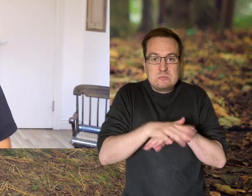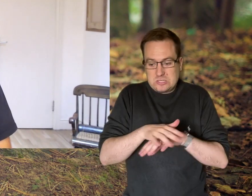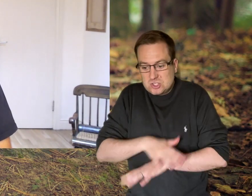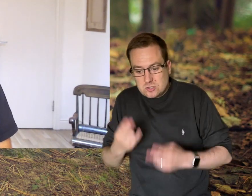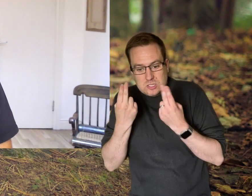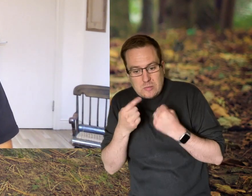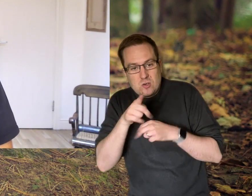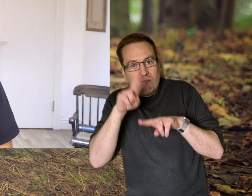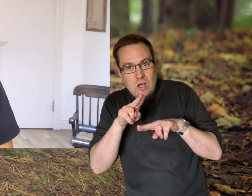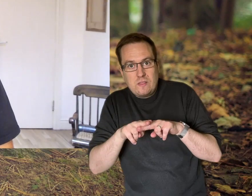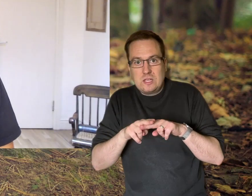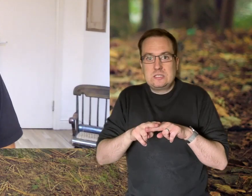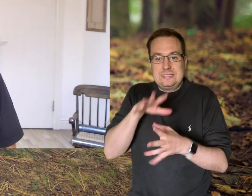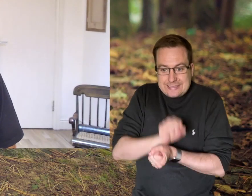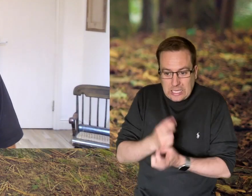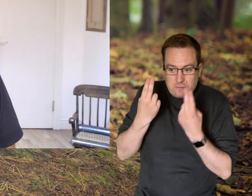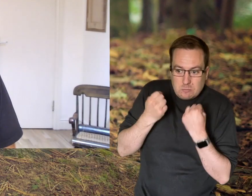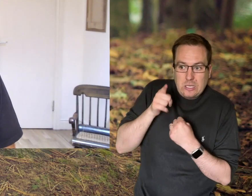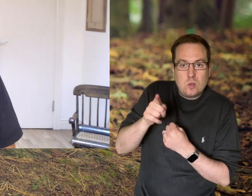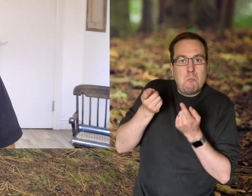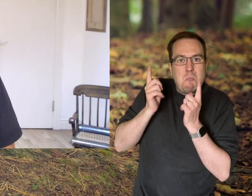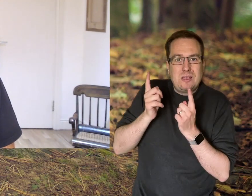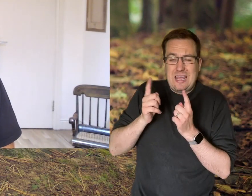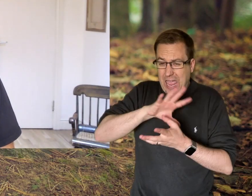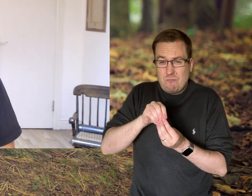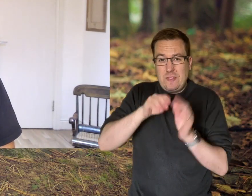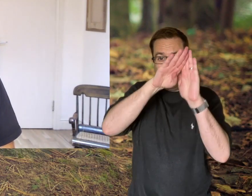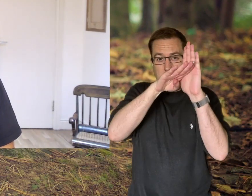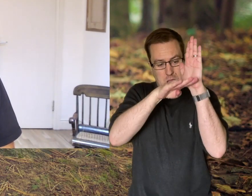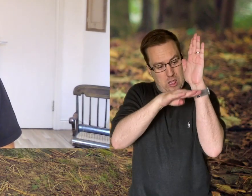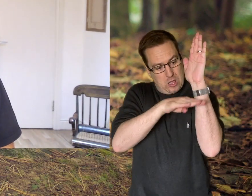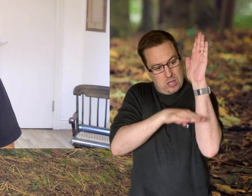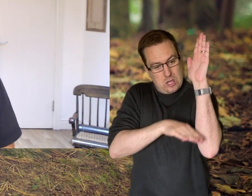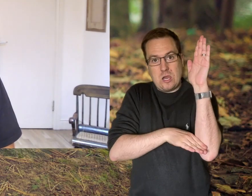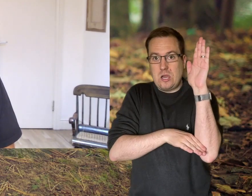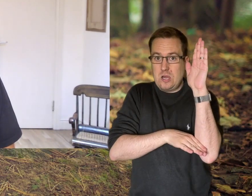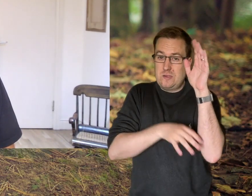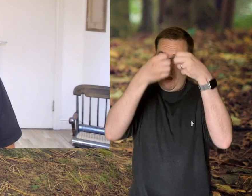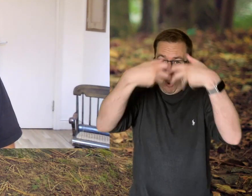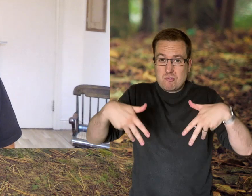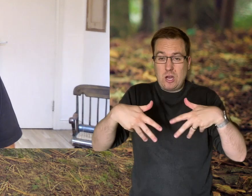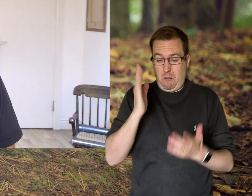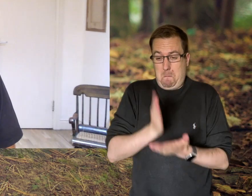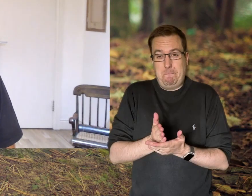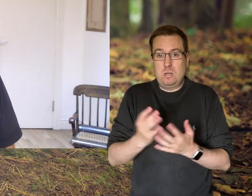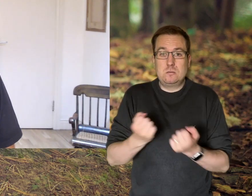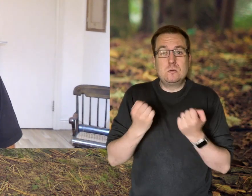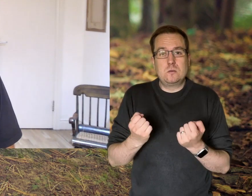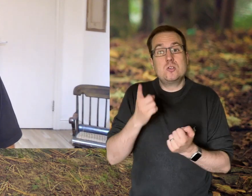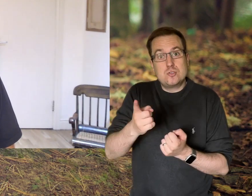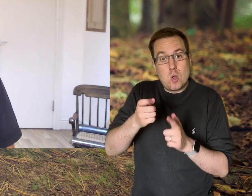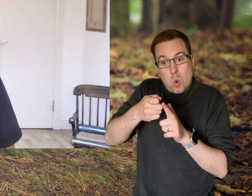Slaves submit to masters. The whole thing was hierarchical. So for Paul to say submit